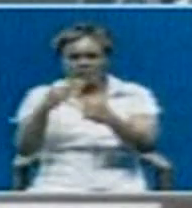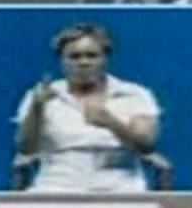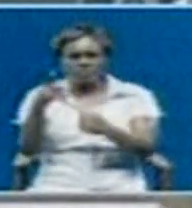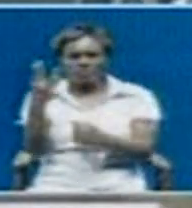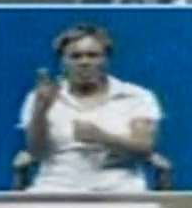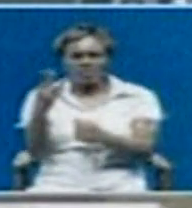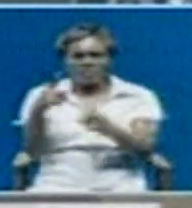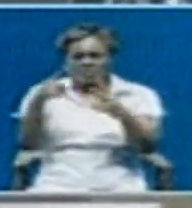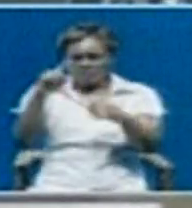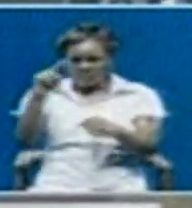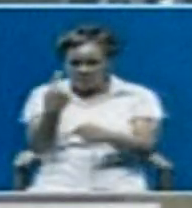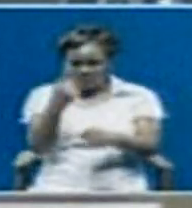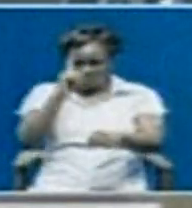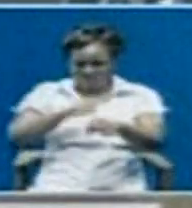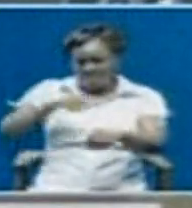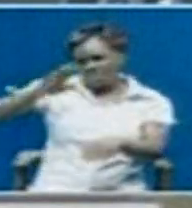minutes,